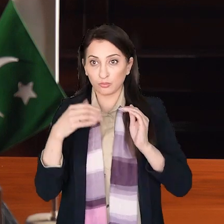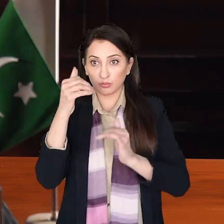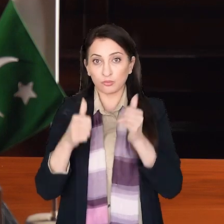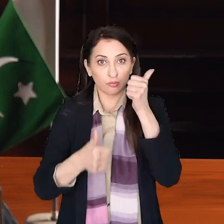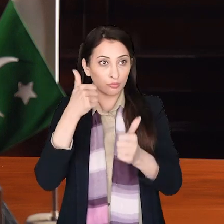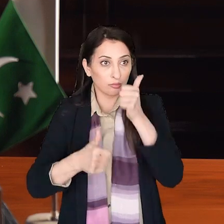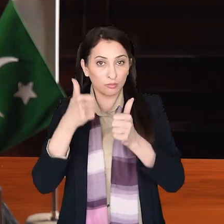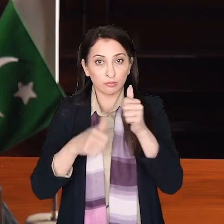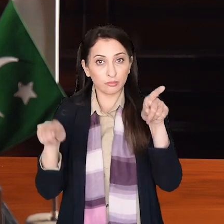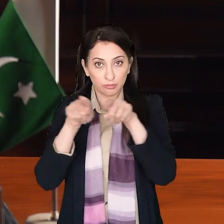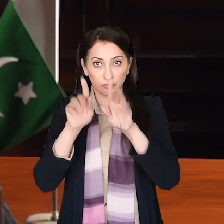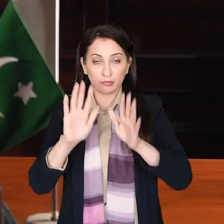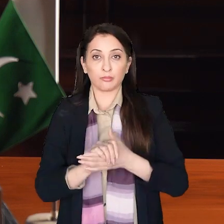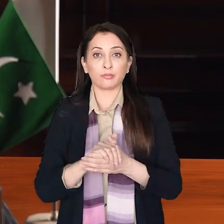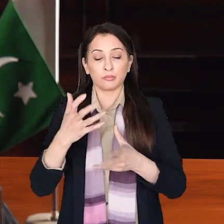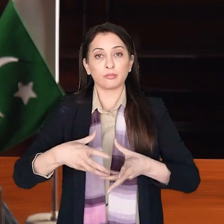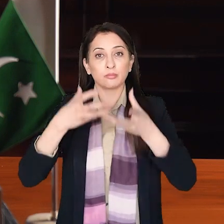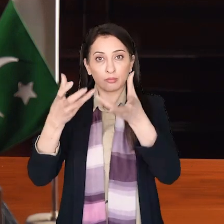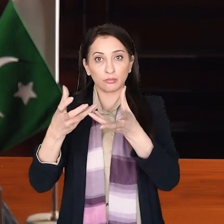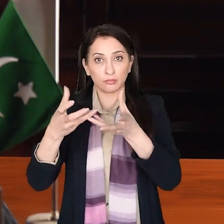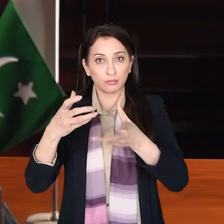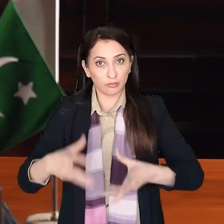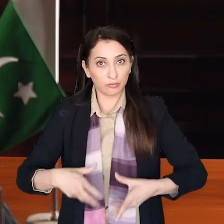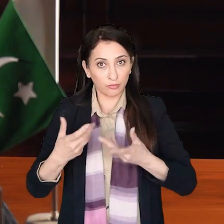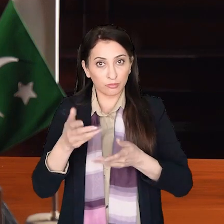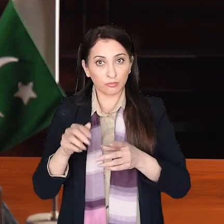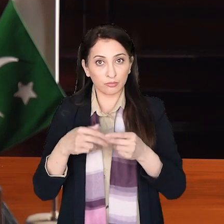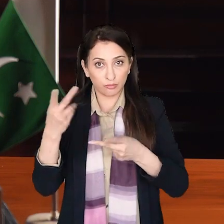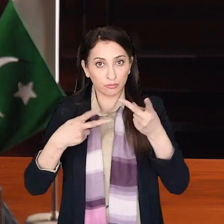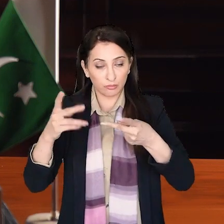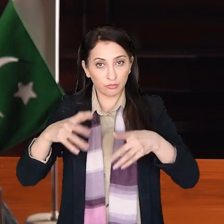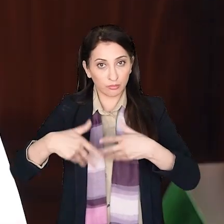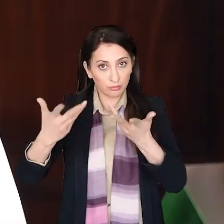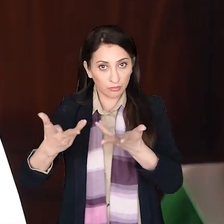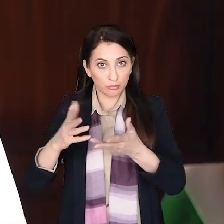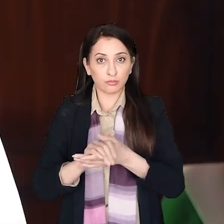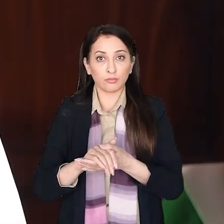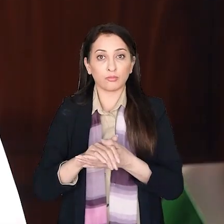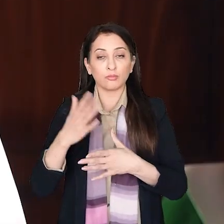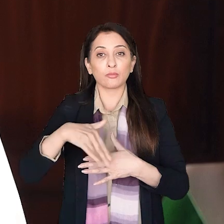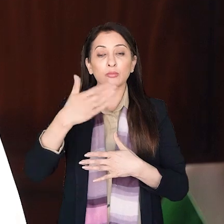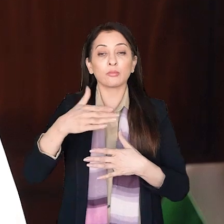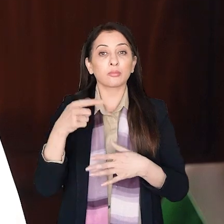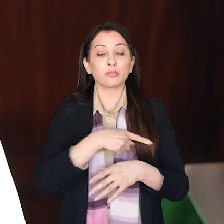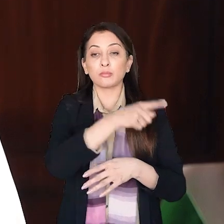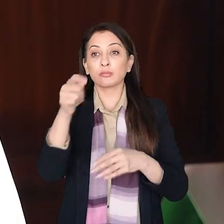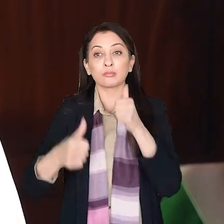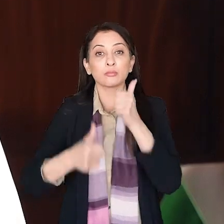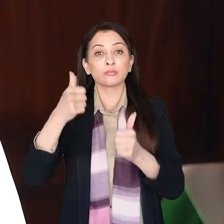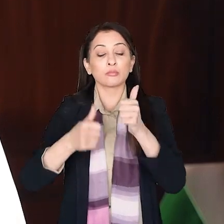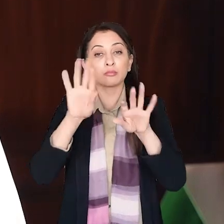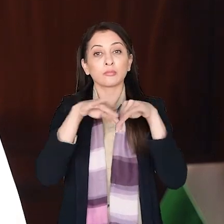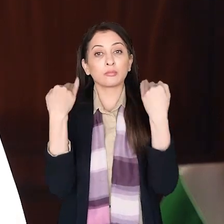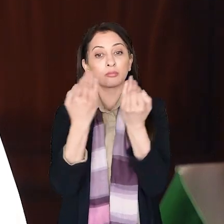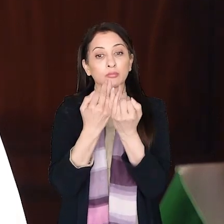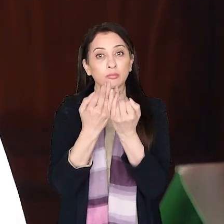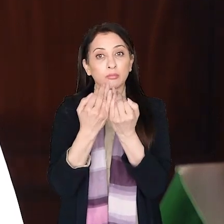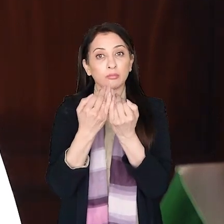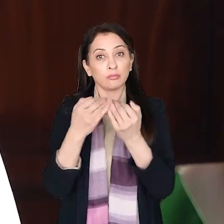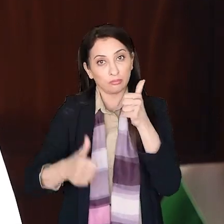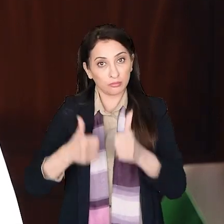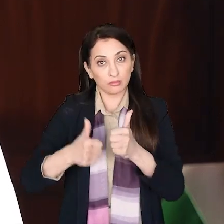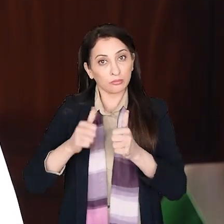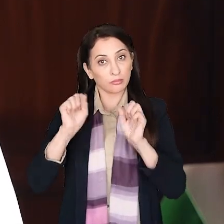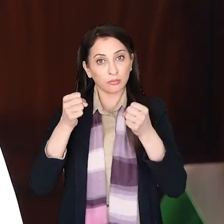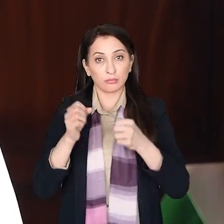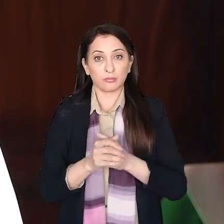when we're exporting, we're putting ourselves out there, we're putting ourselves on the market, and we're fighting against everyone in the globe. So when